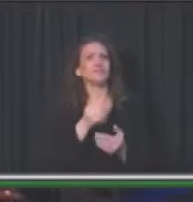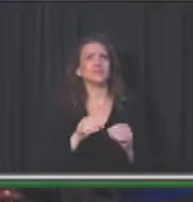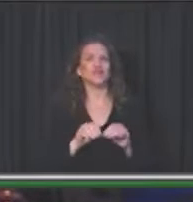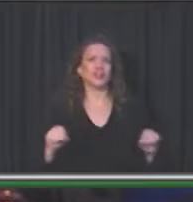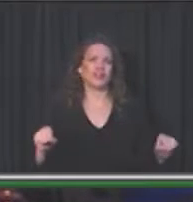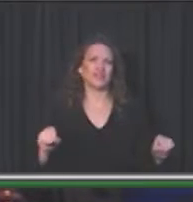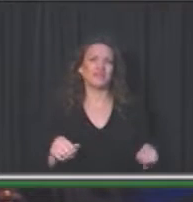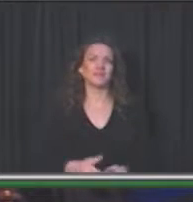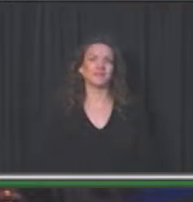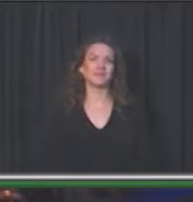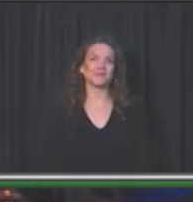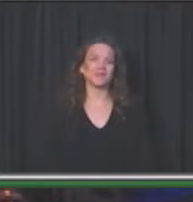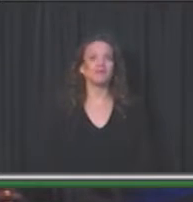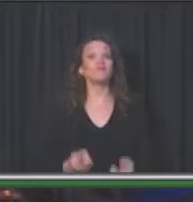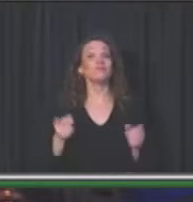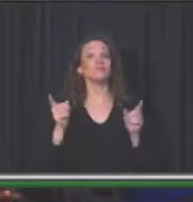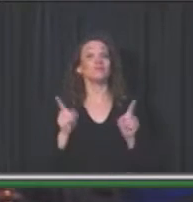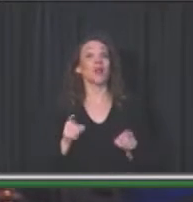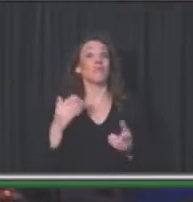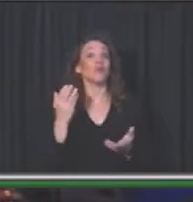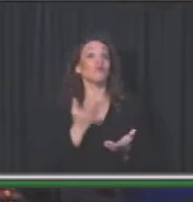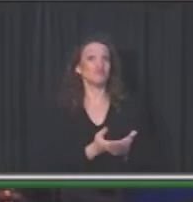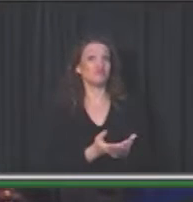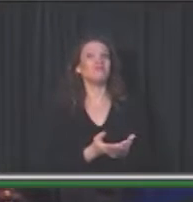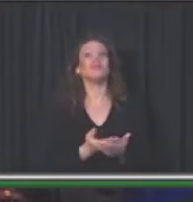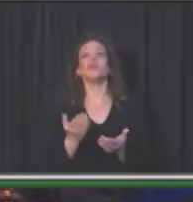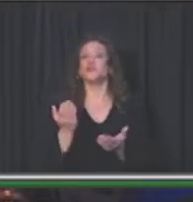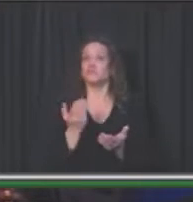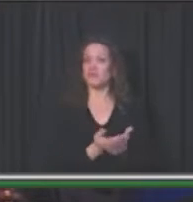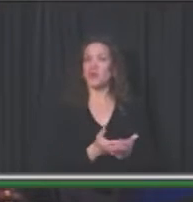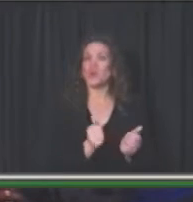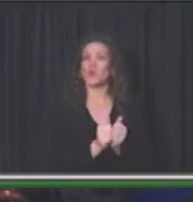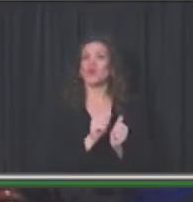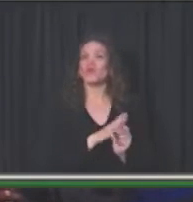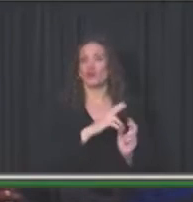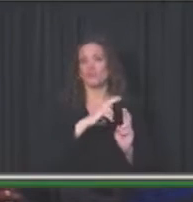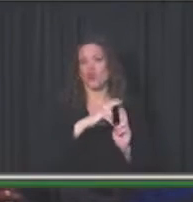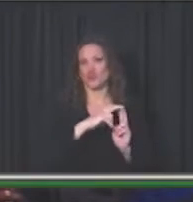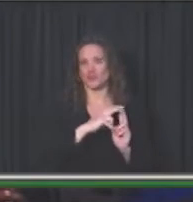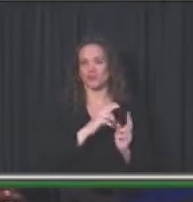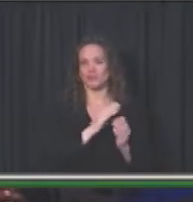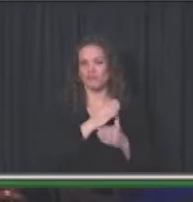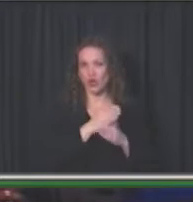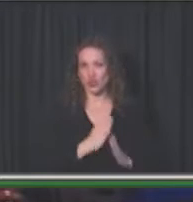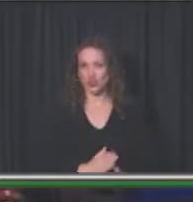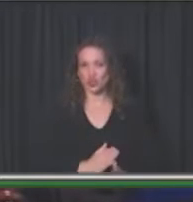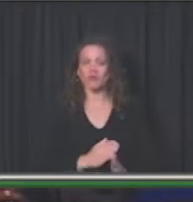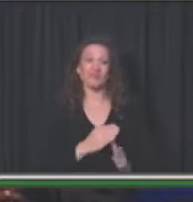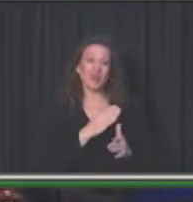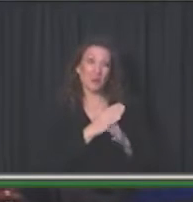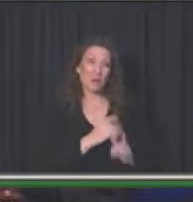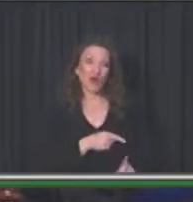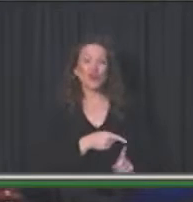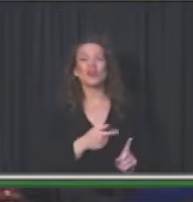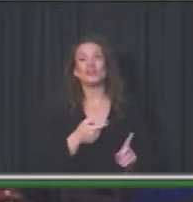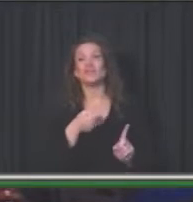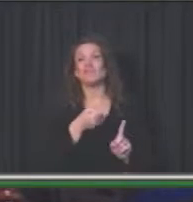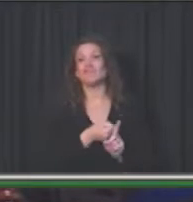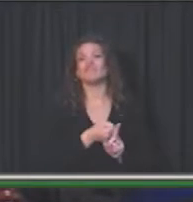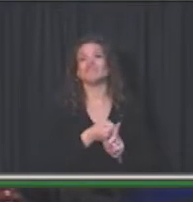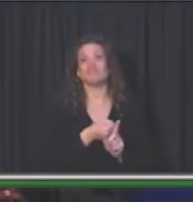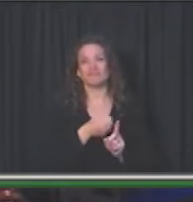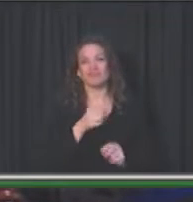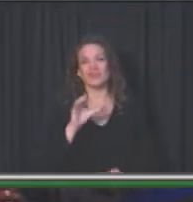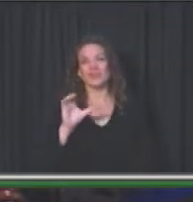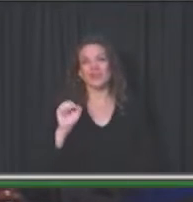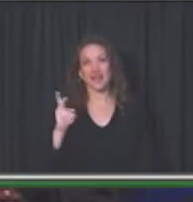And when she came with a partner who got cancer, and she had to nurse him through